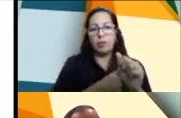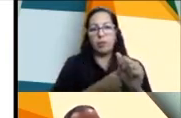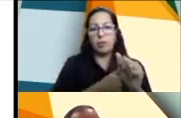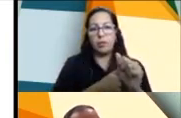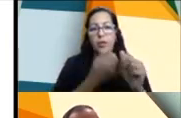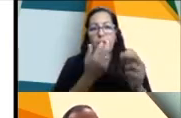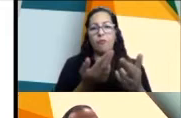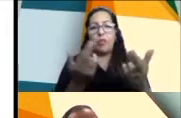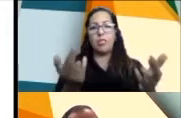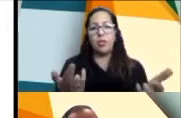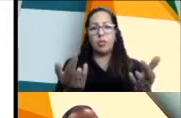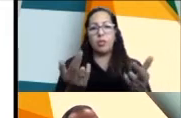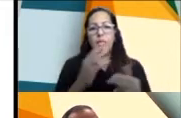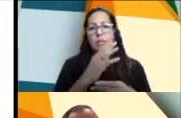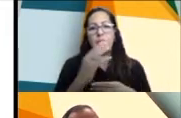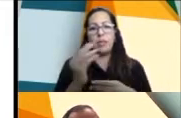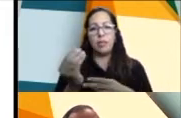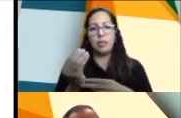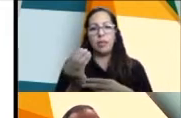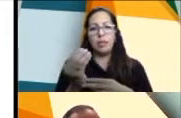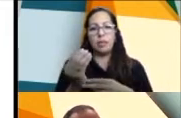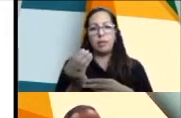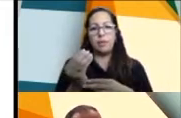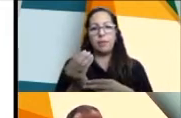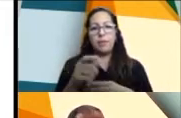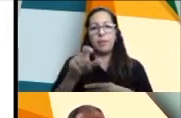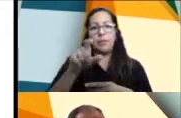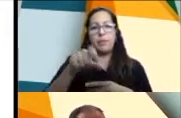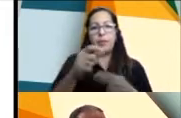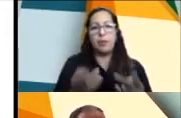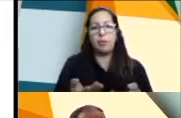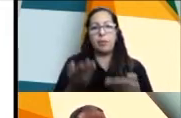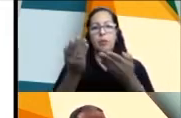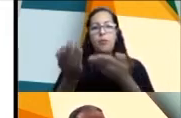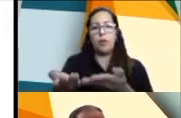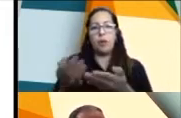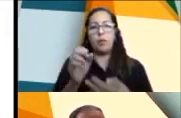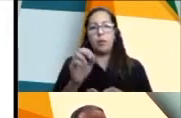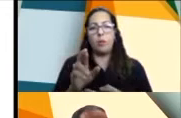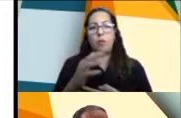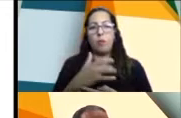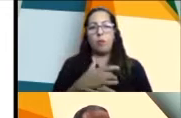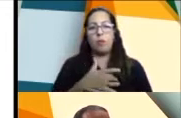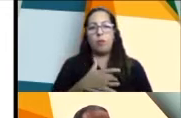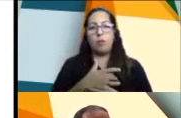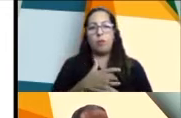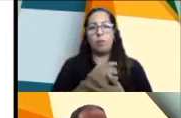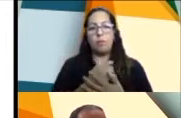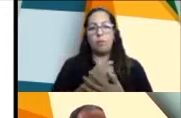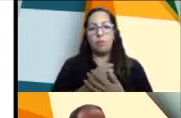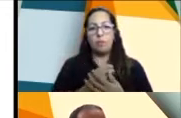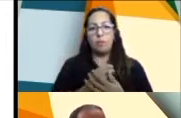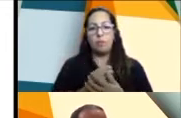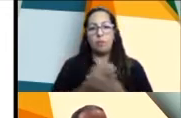resources, and then you need to provide or fill the